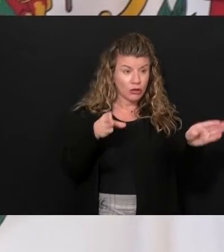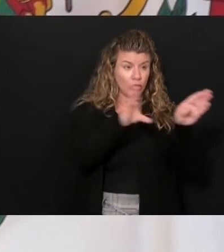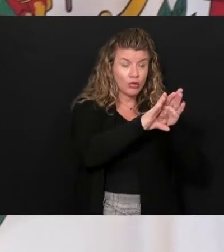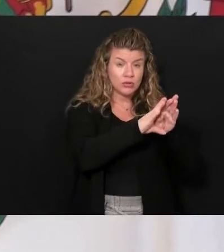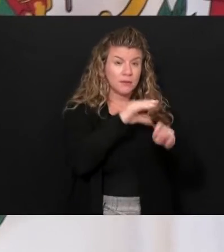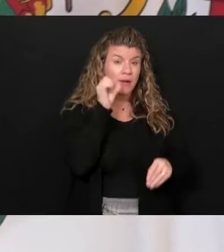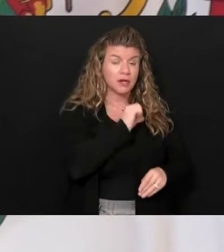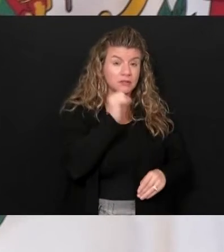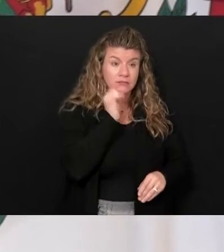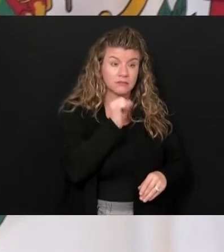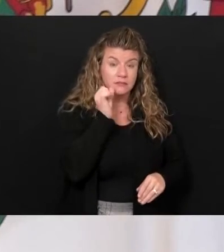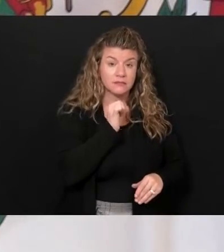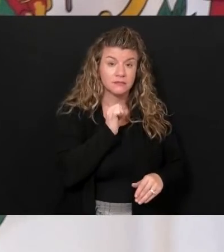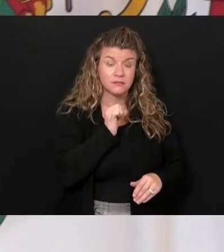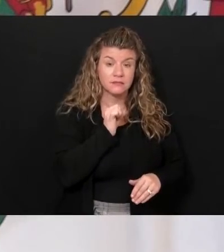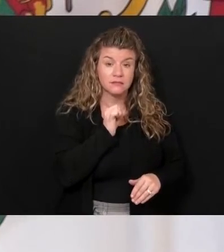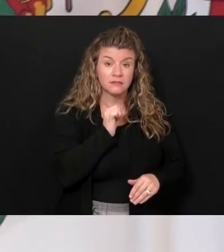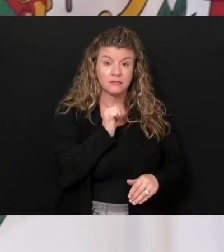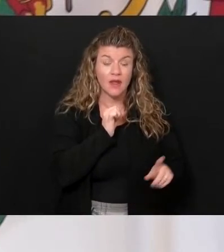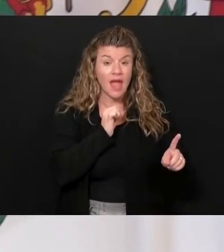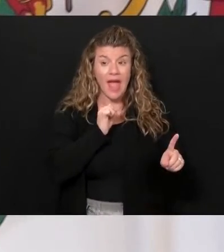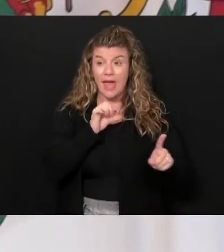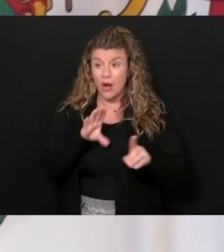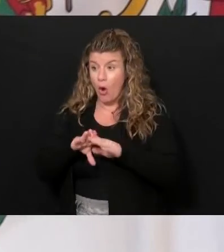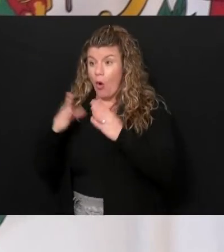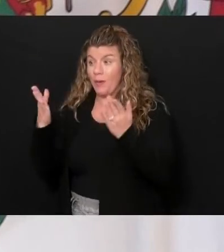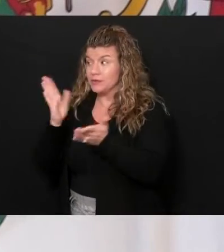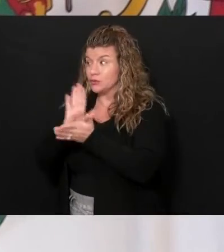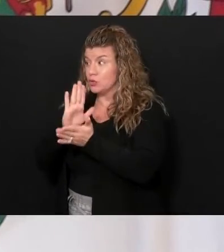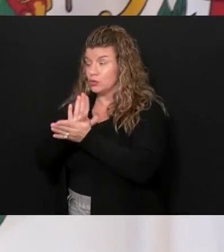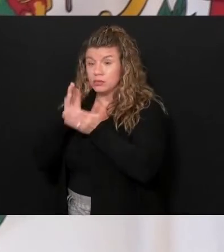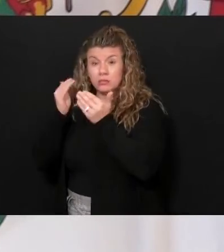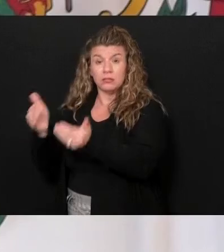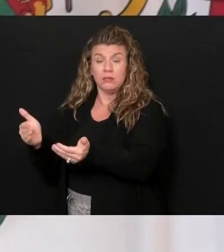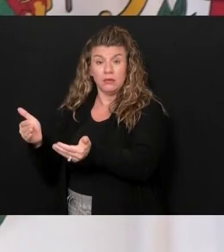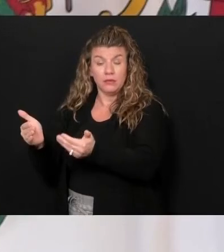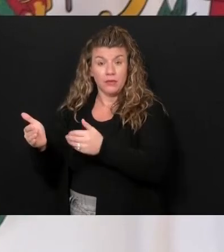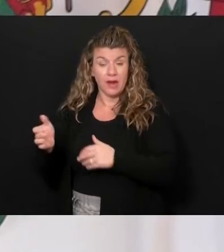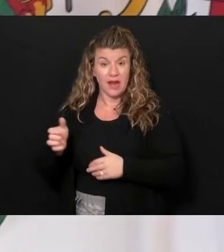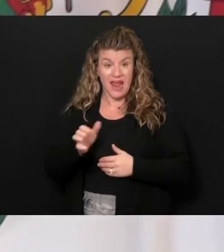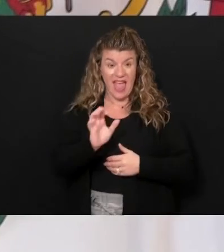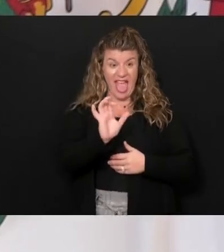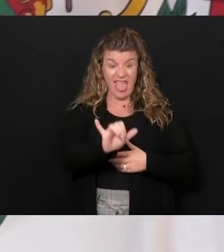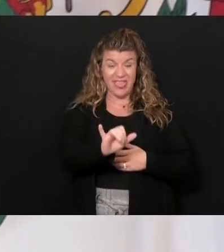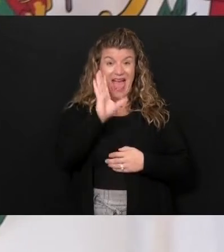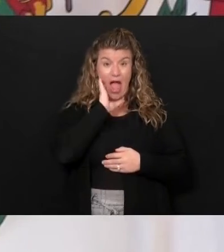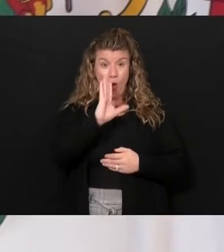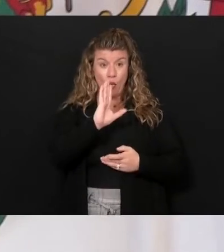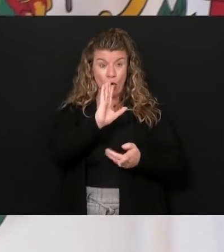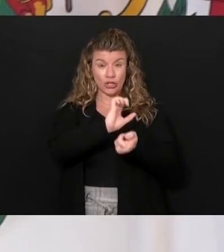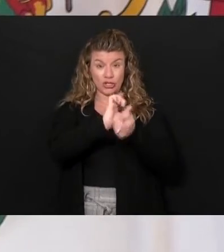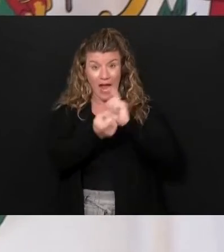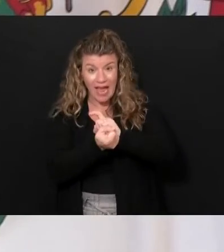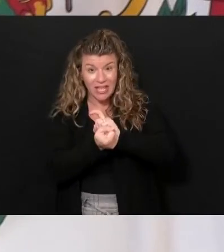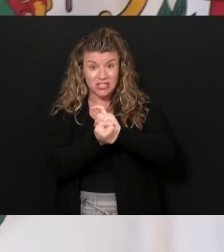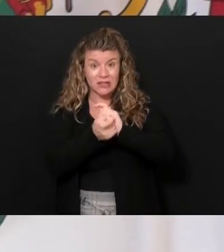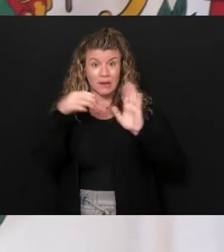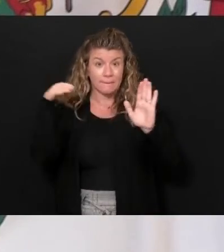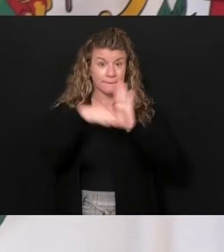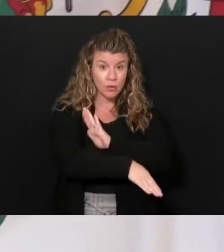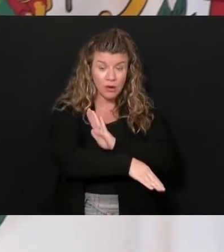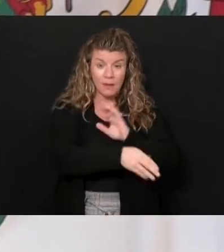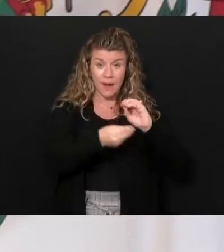and absolutely we could go to school, and that would dramatically curb this